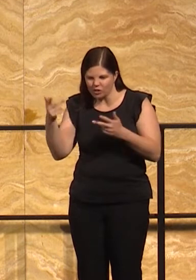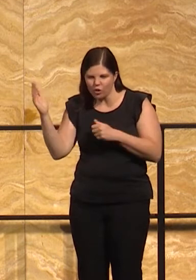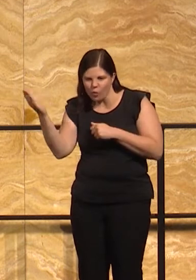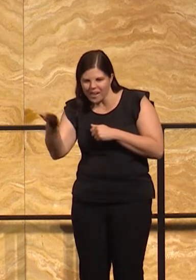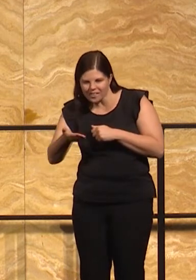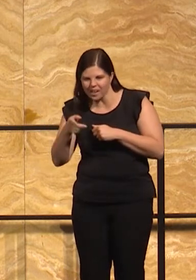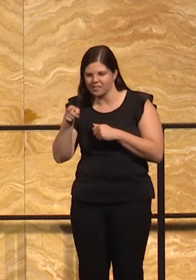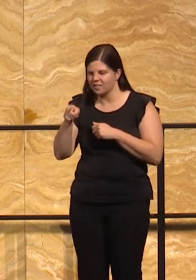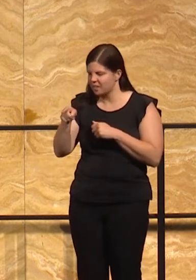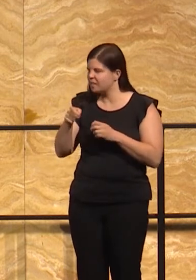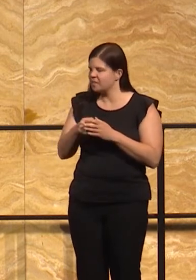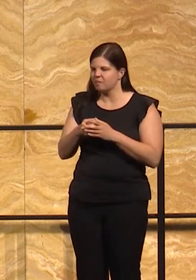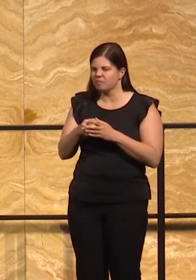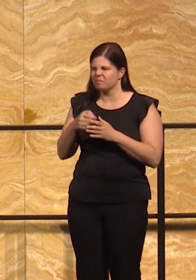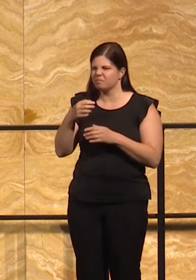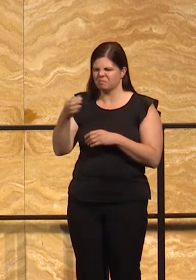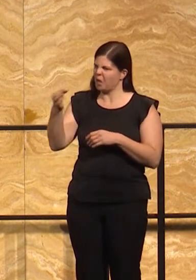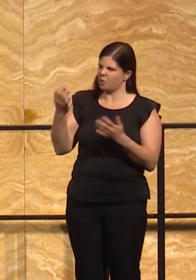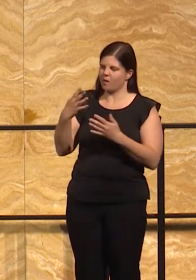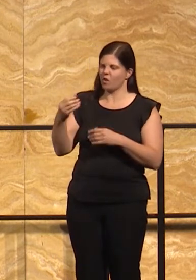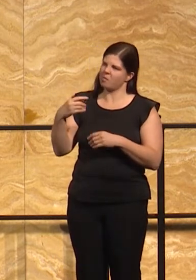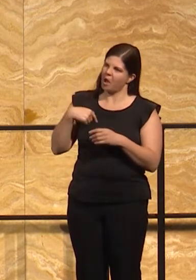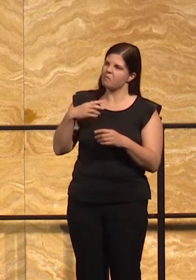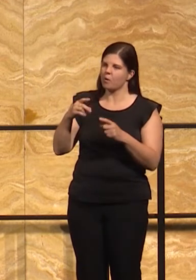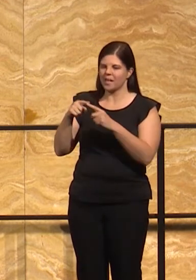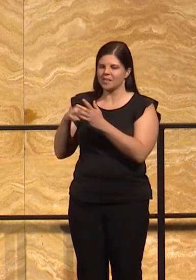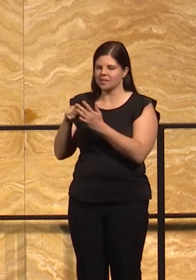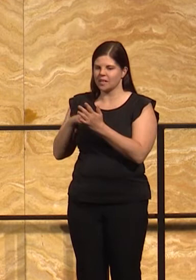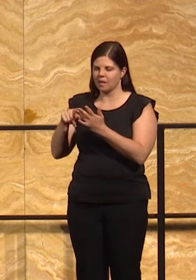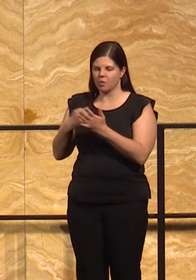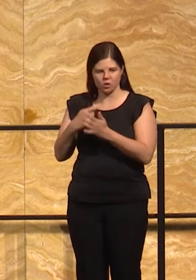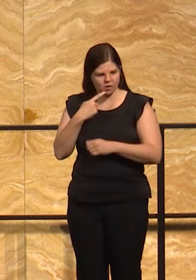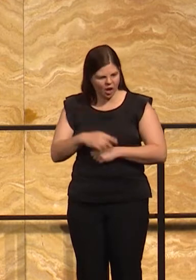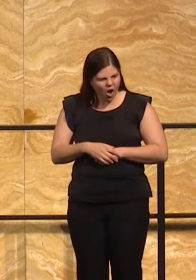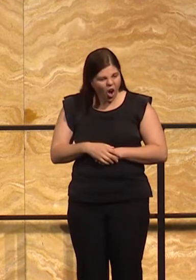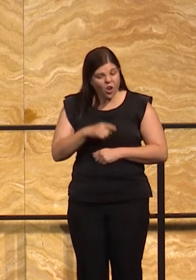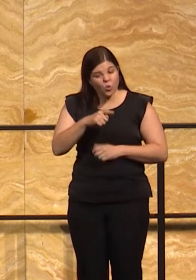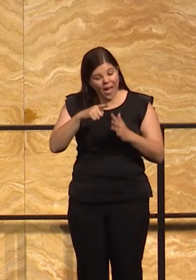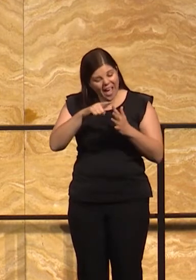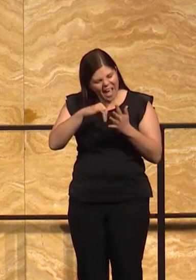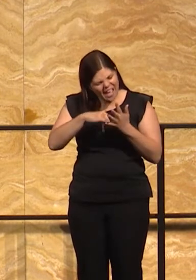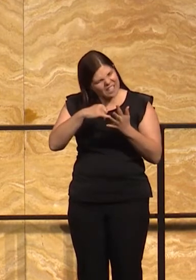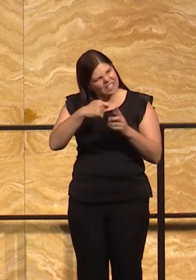cheaper places. As I'm from East Timor, he would say, "Oh, you're an Eskimo,"